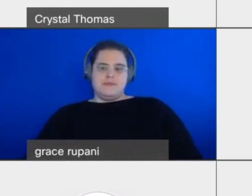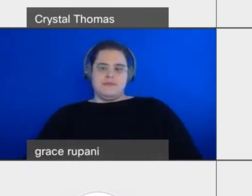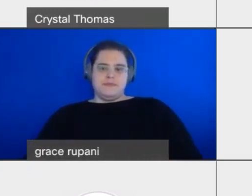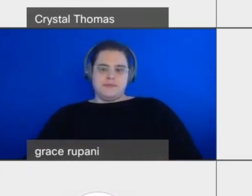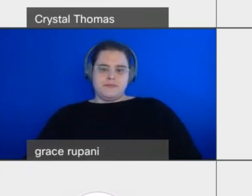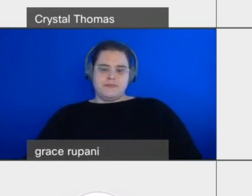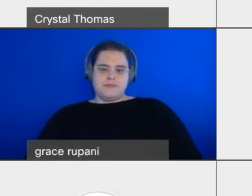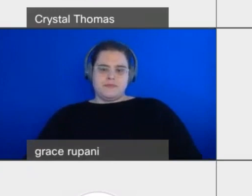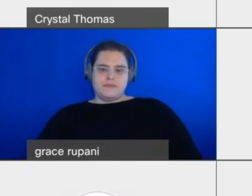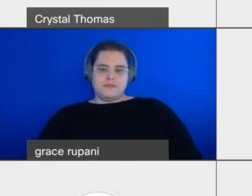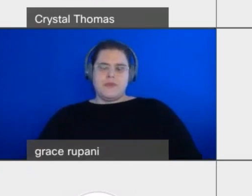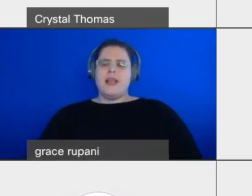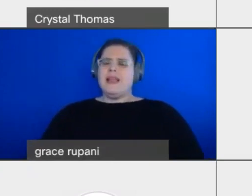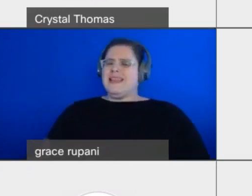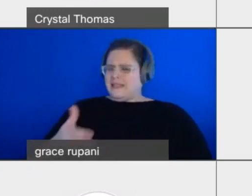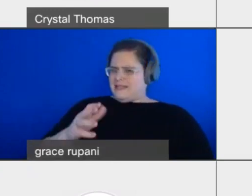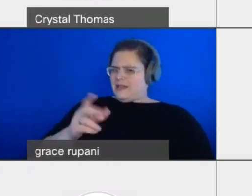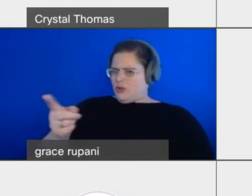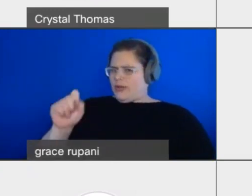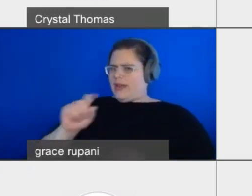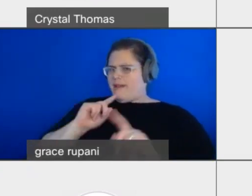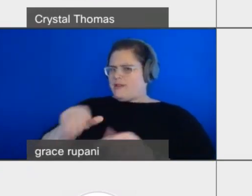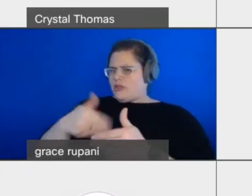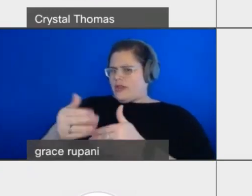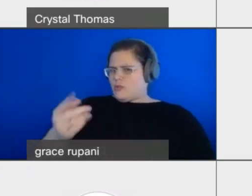You can take the next one too, Donald.